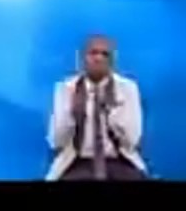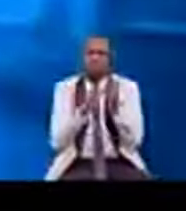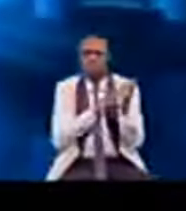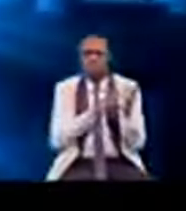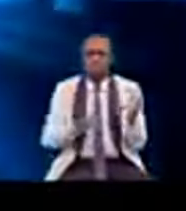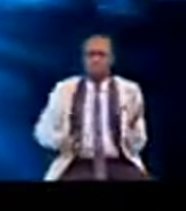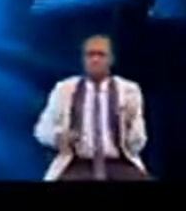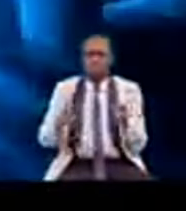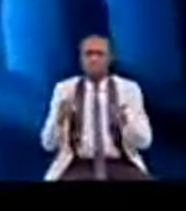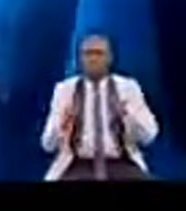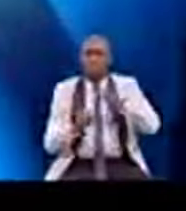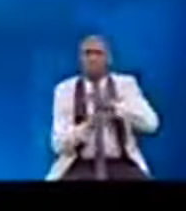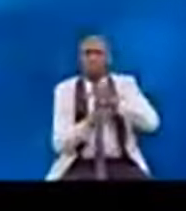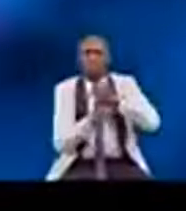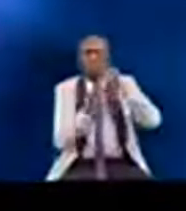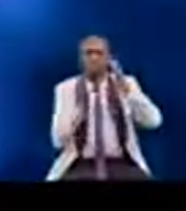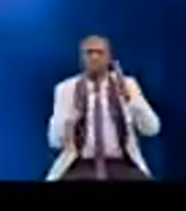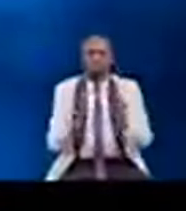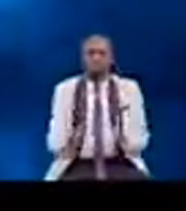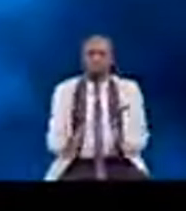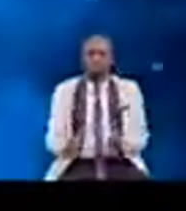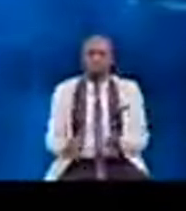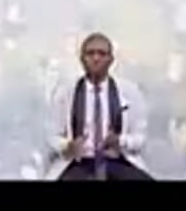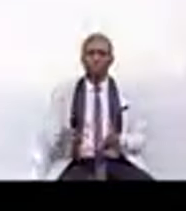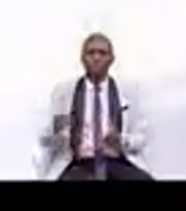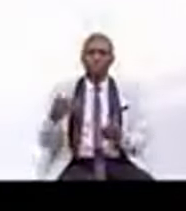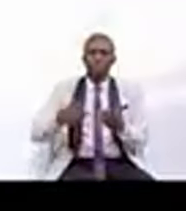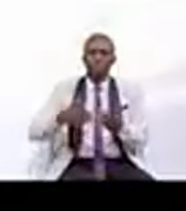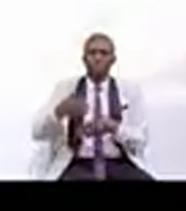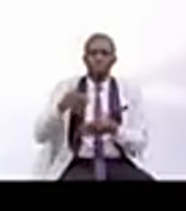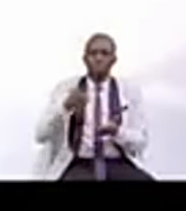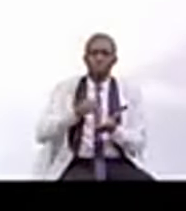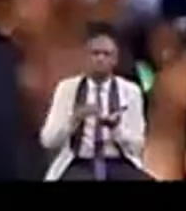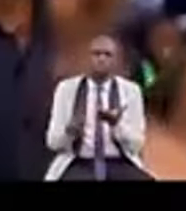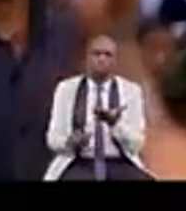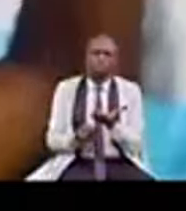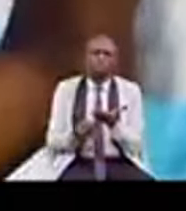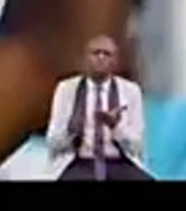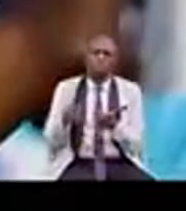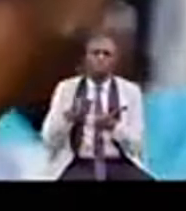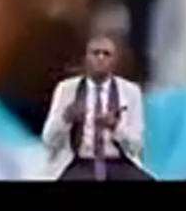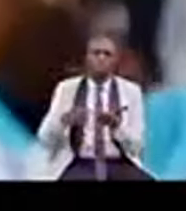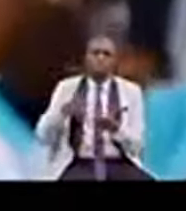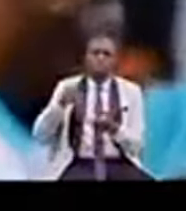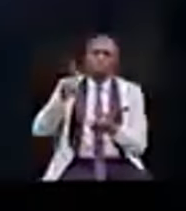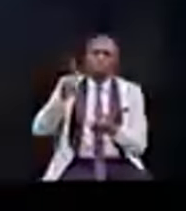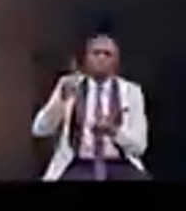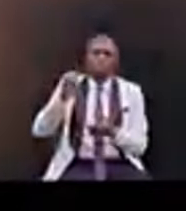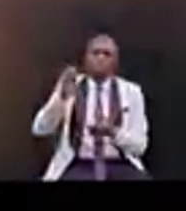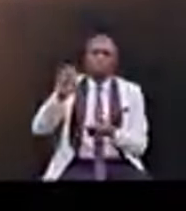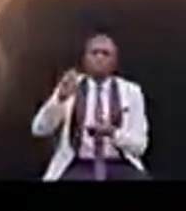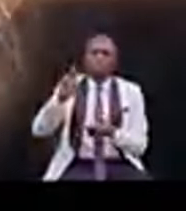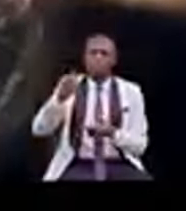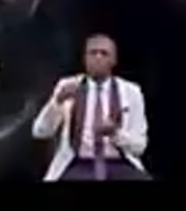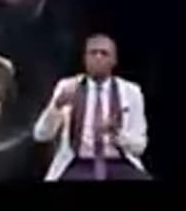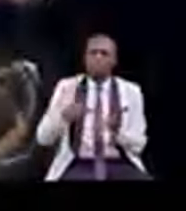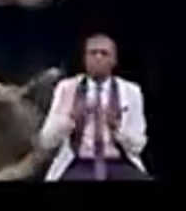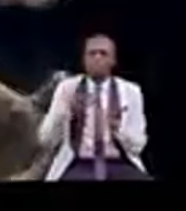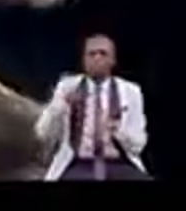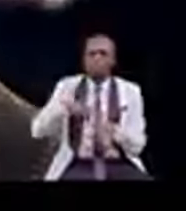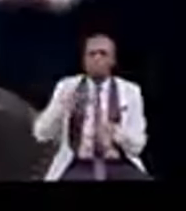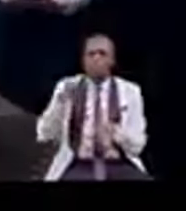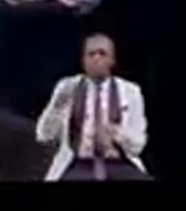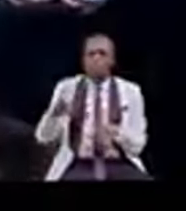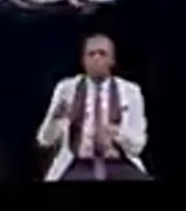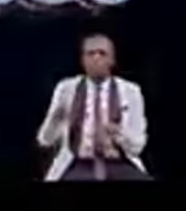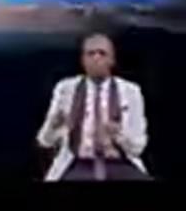perish. Even the people that are doing dangerous business. Dangerous business that they can be shot and